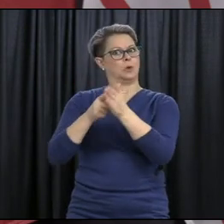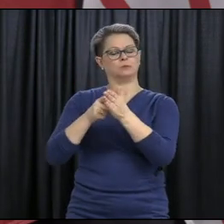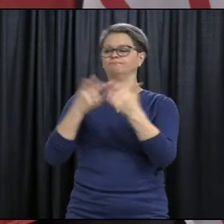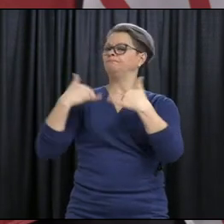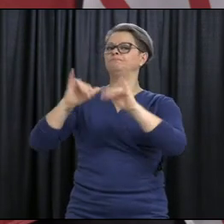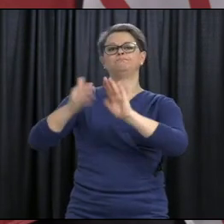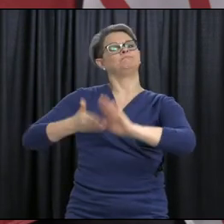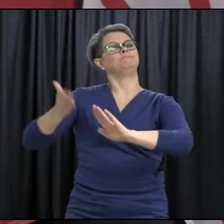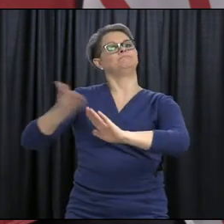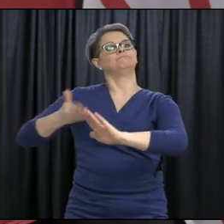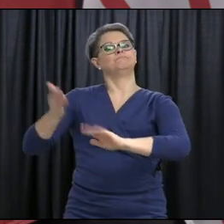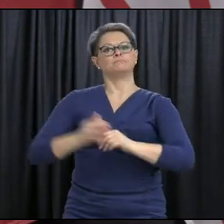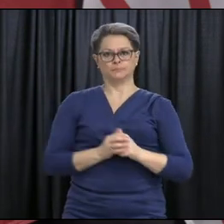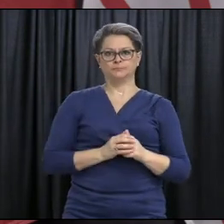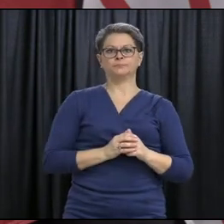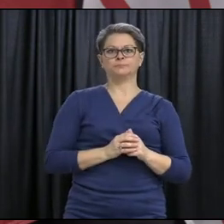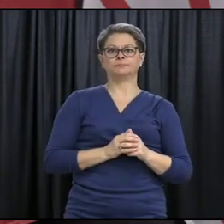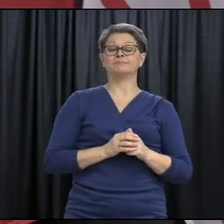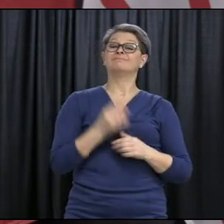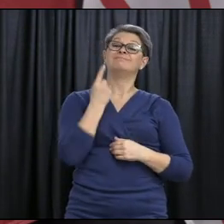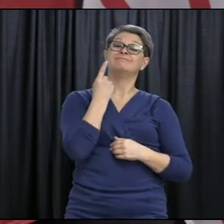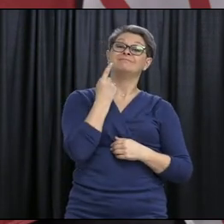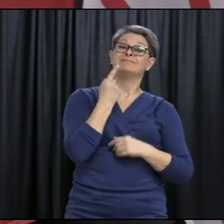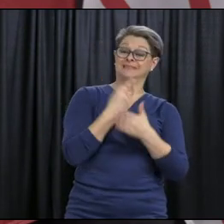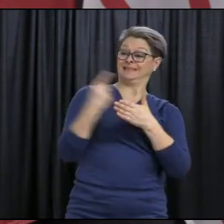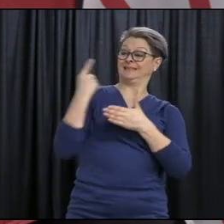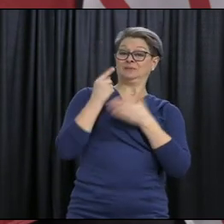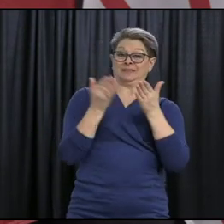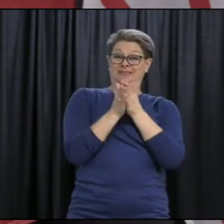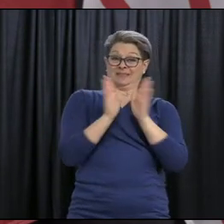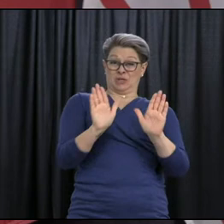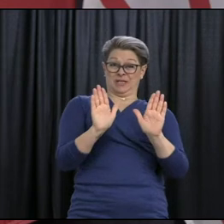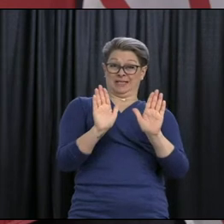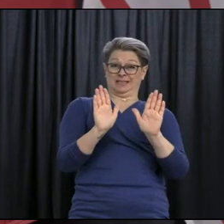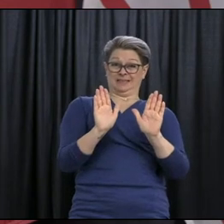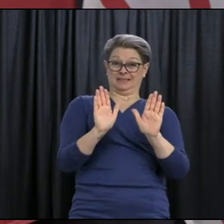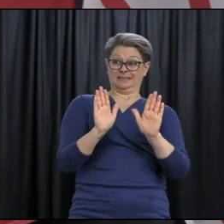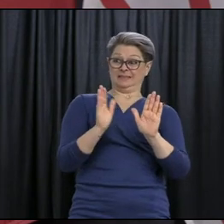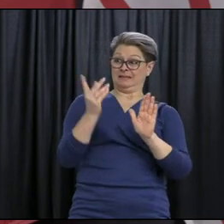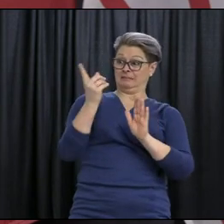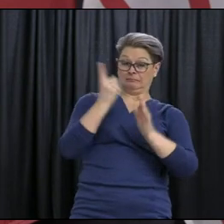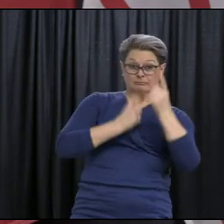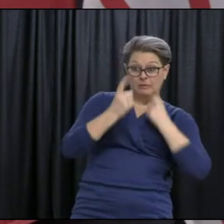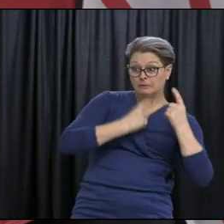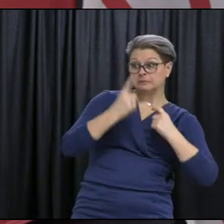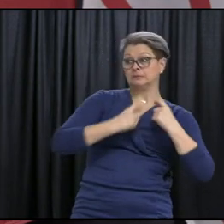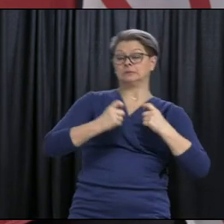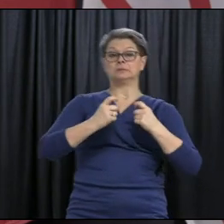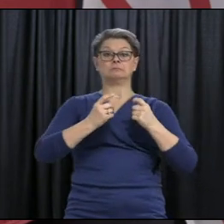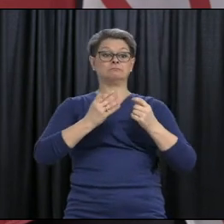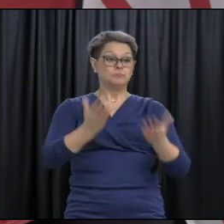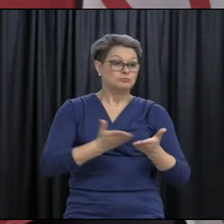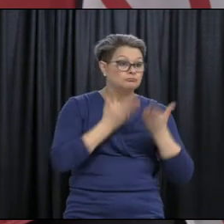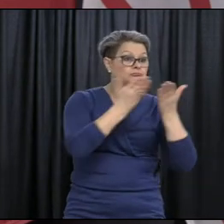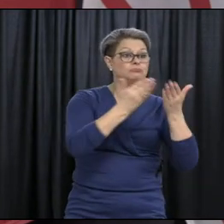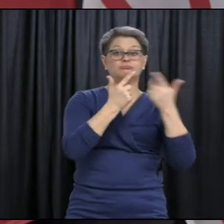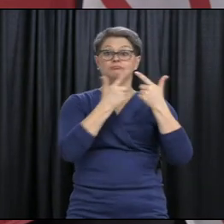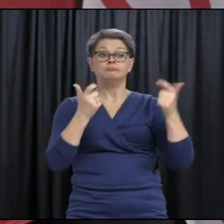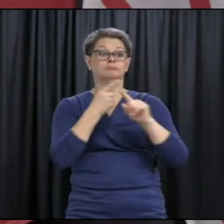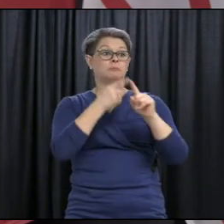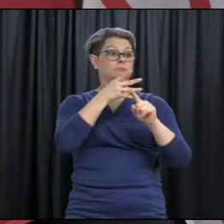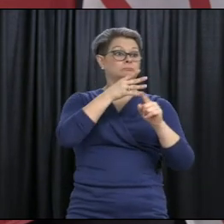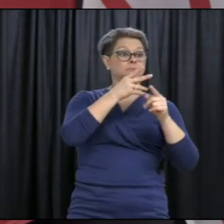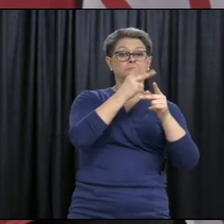Since our first communication last Sunday, we've received questions and suggestions from childcare operators and